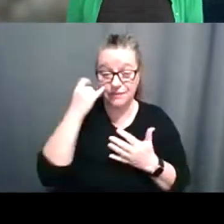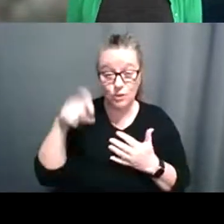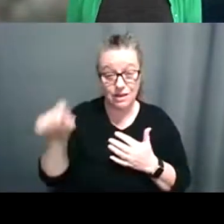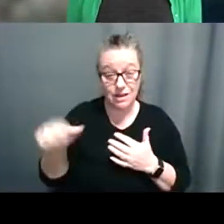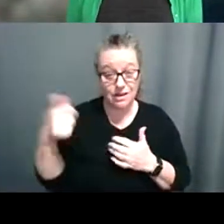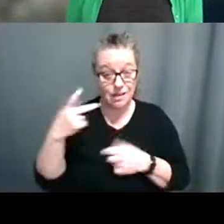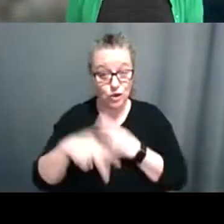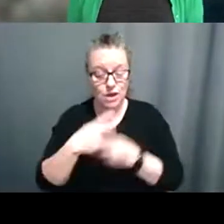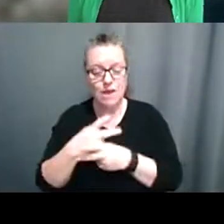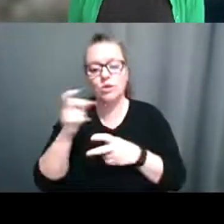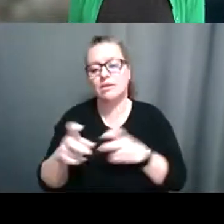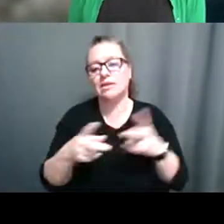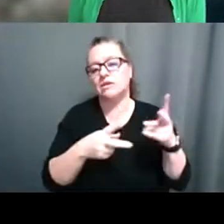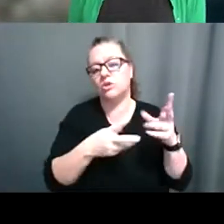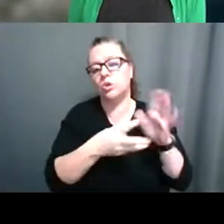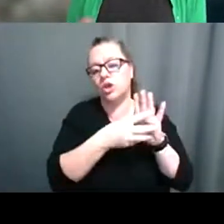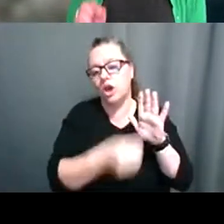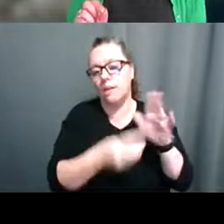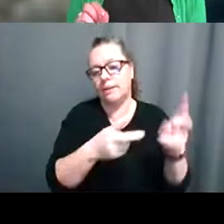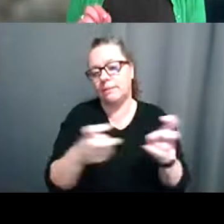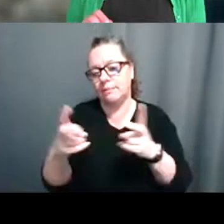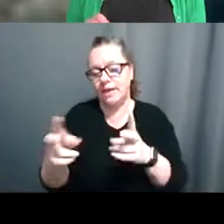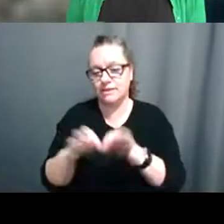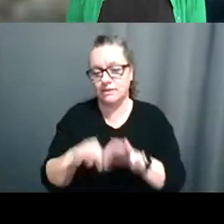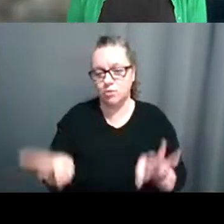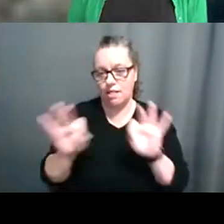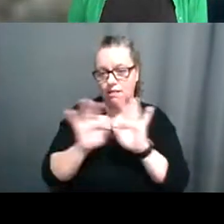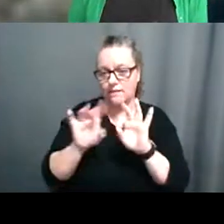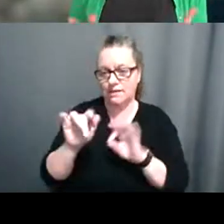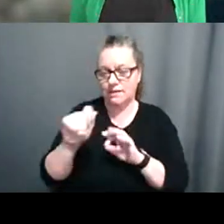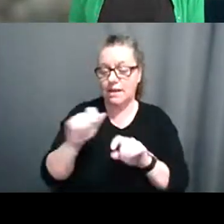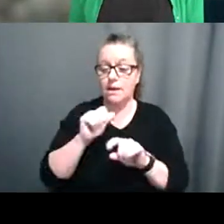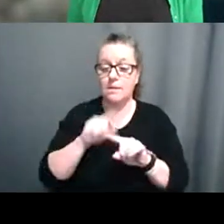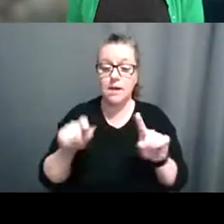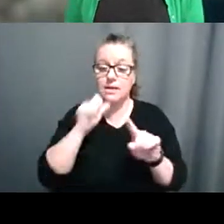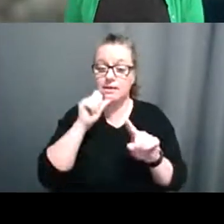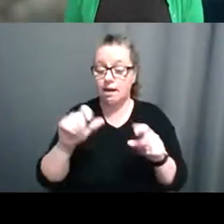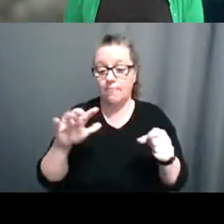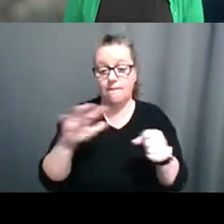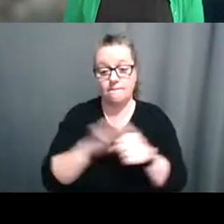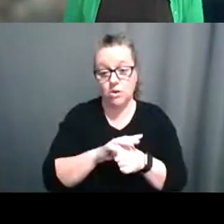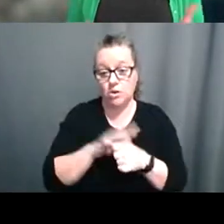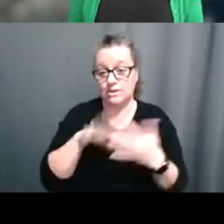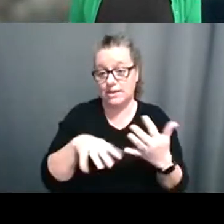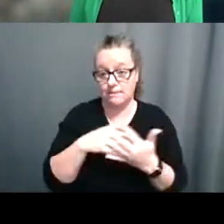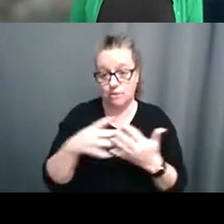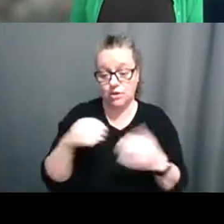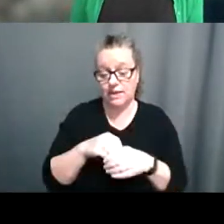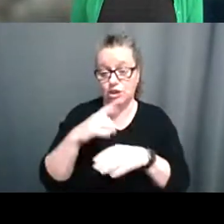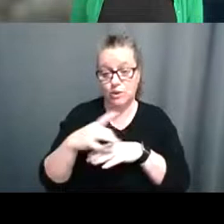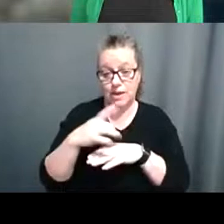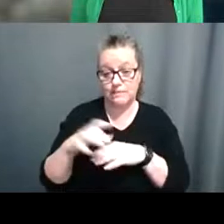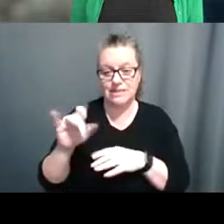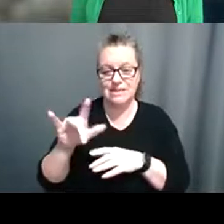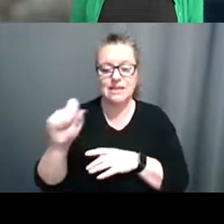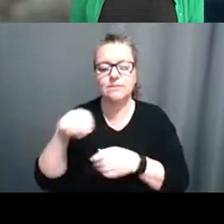need to copy paste the relevant data, but not the entire table, into empty cells. And in the handout,